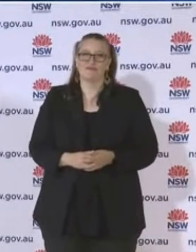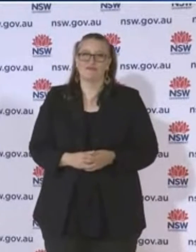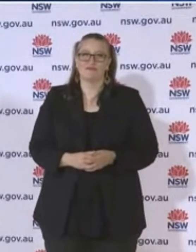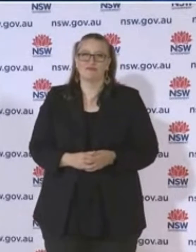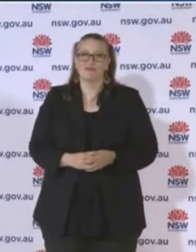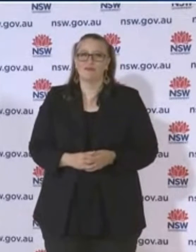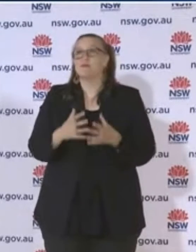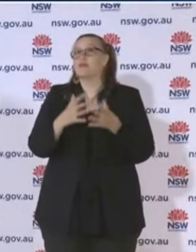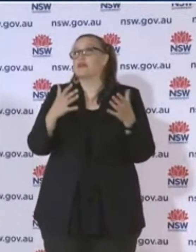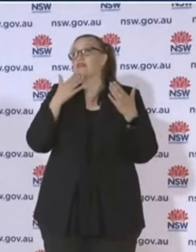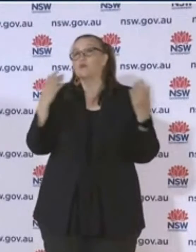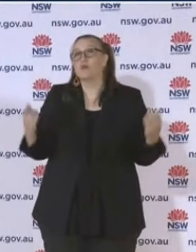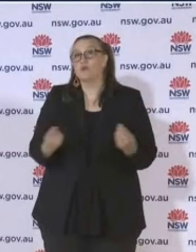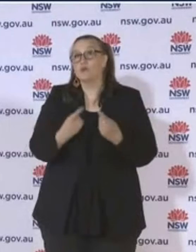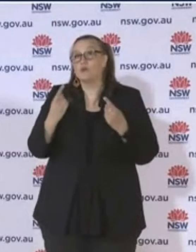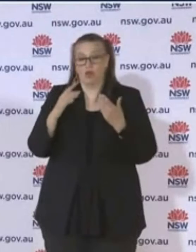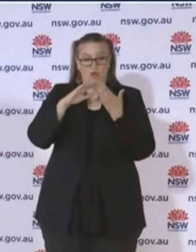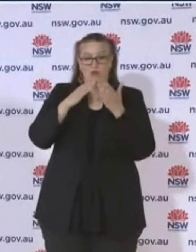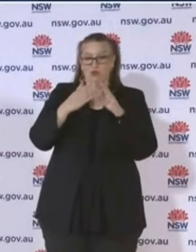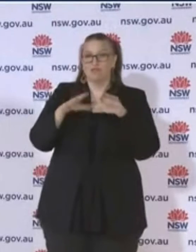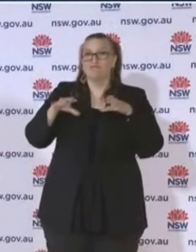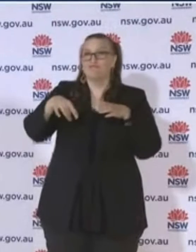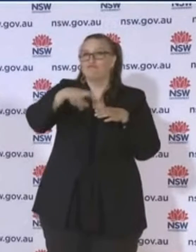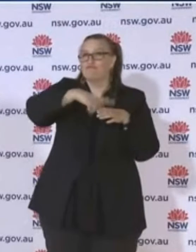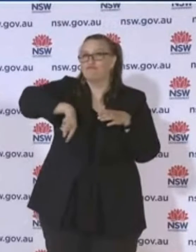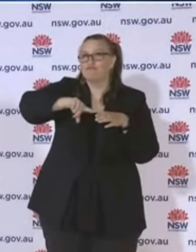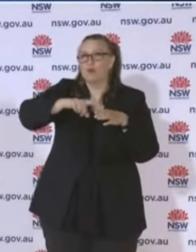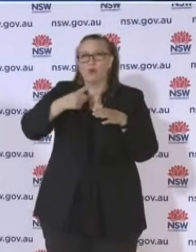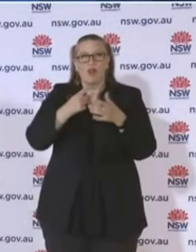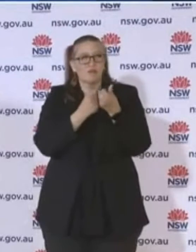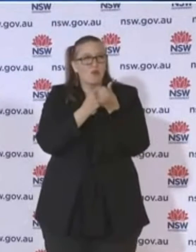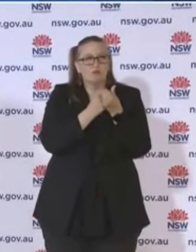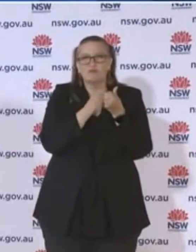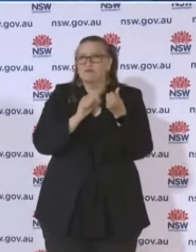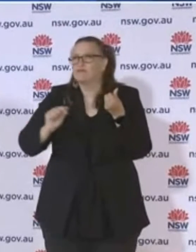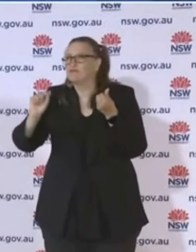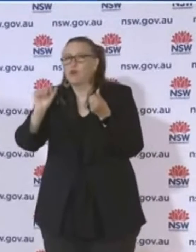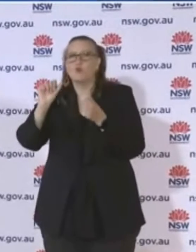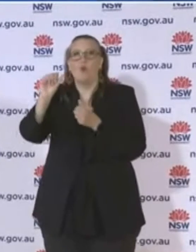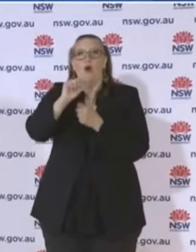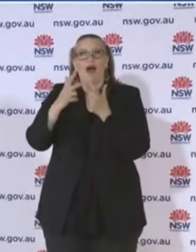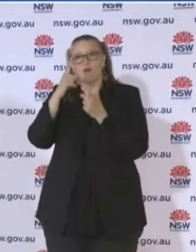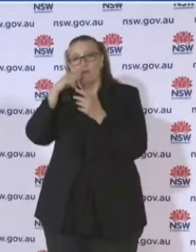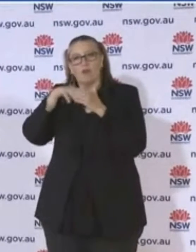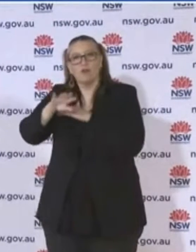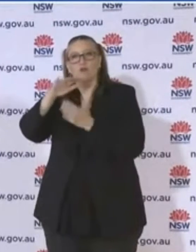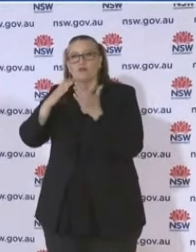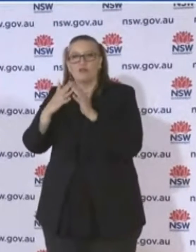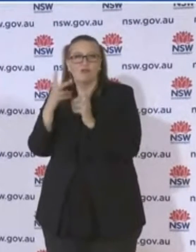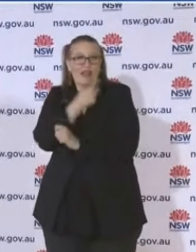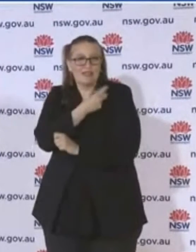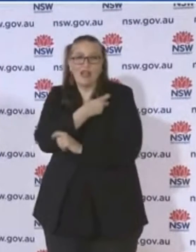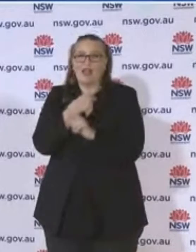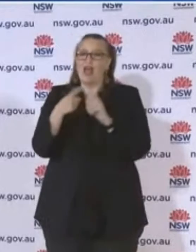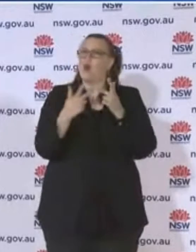vaccination rates. We're now leading the nation, and we want to obviously continue that because it means greater freedom for all of us. So a big thank you and